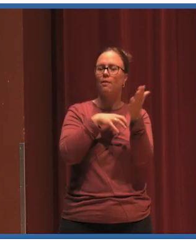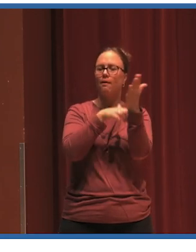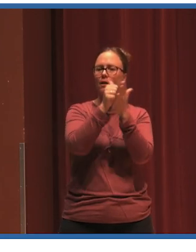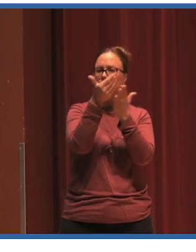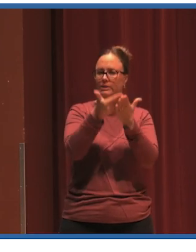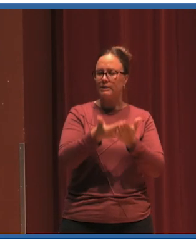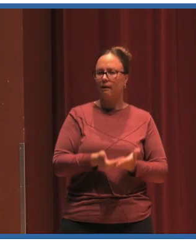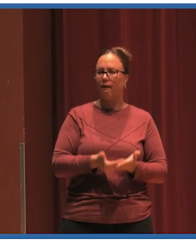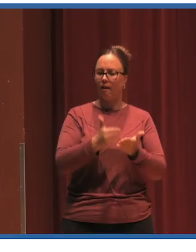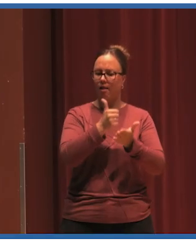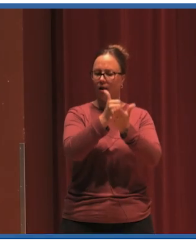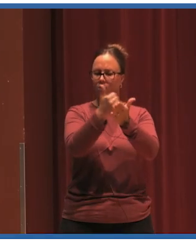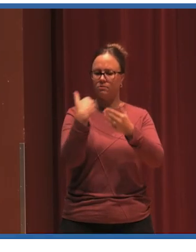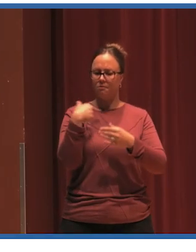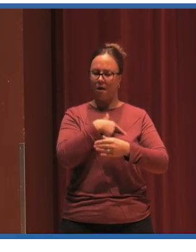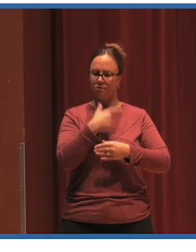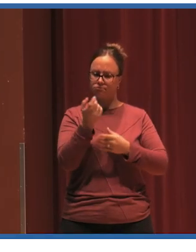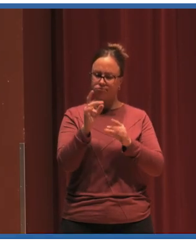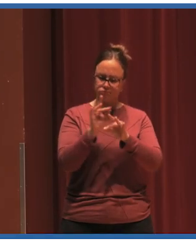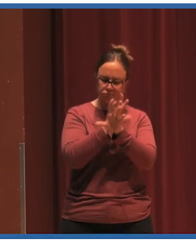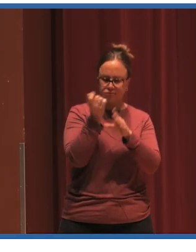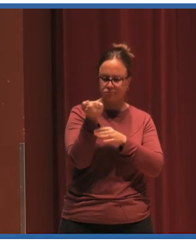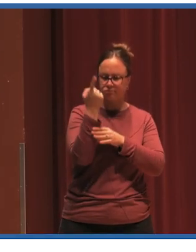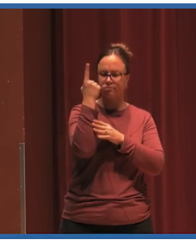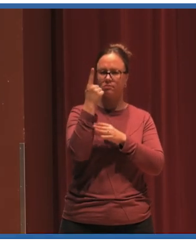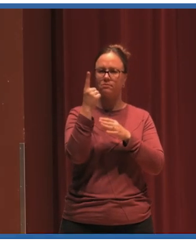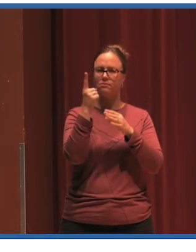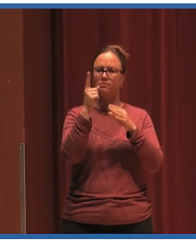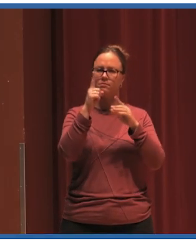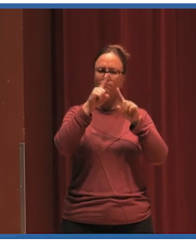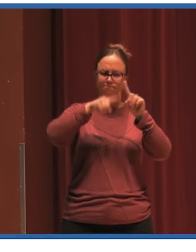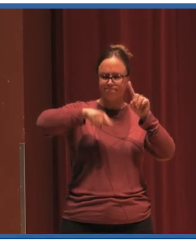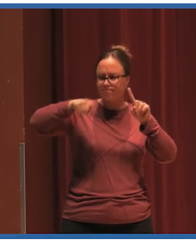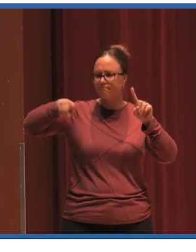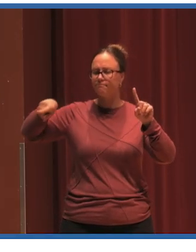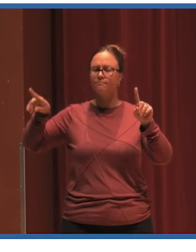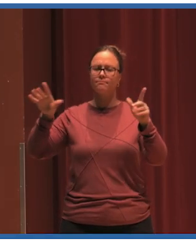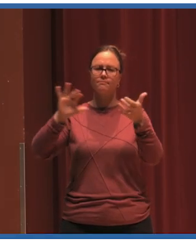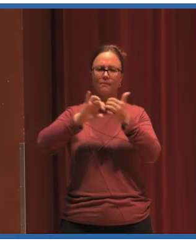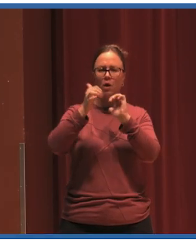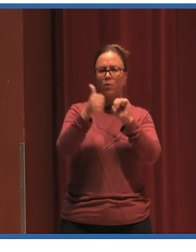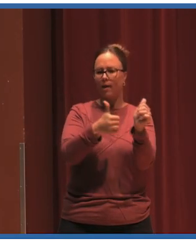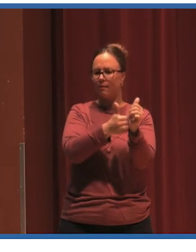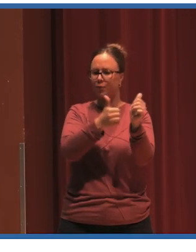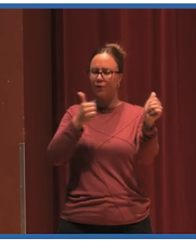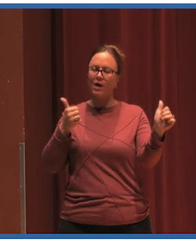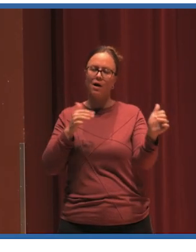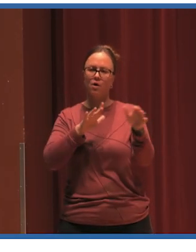into a clearer picture of trends, gaps, and opportunities for prevention and early detection. So,